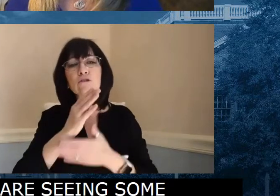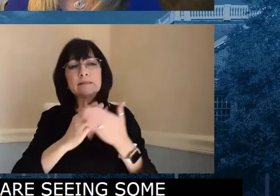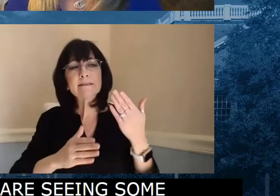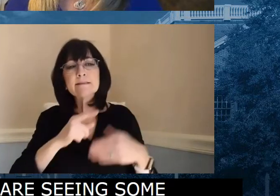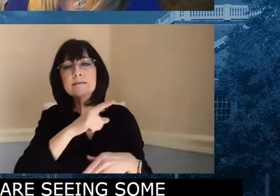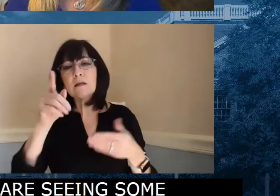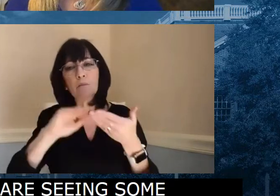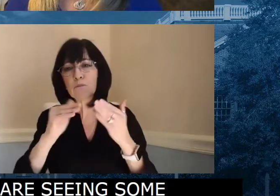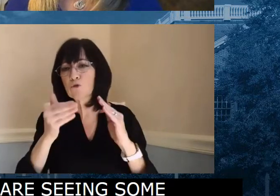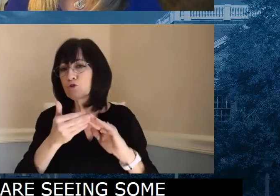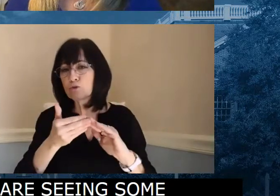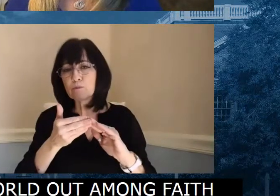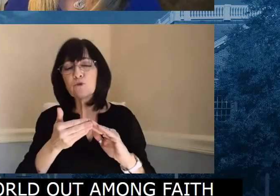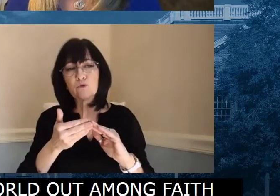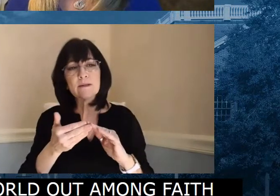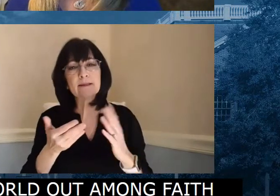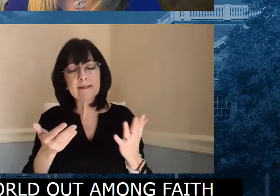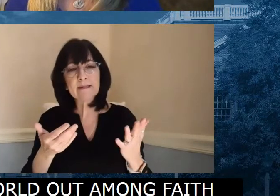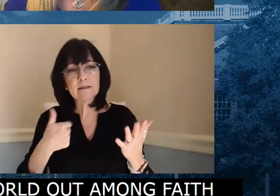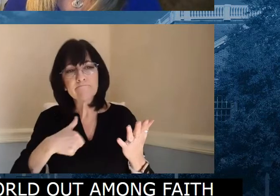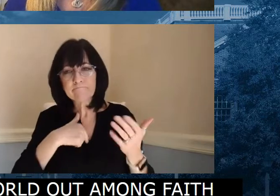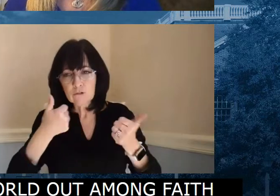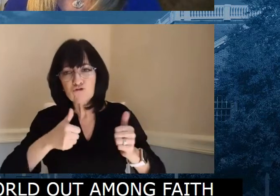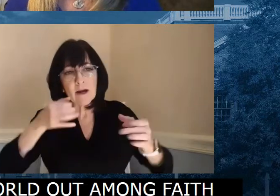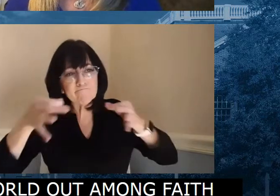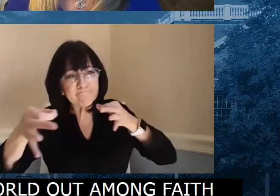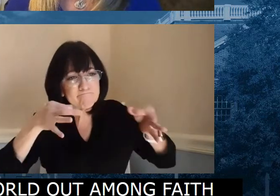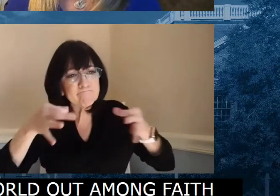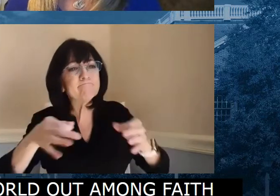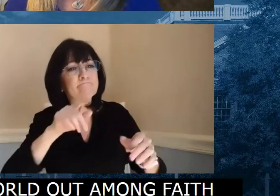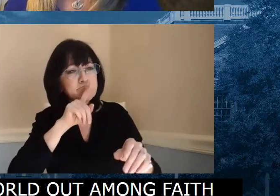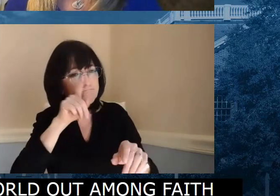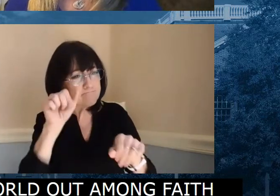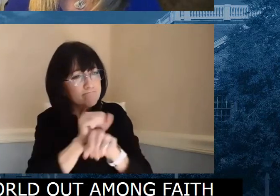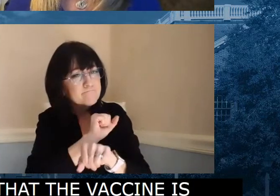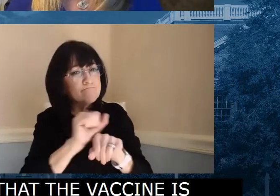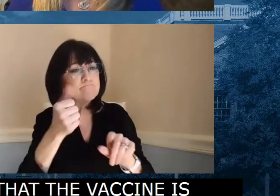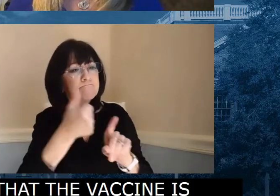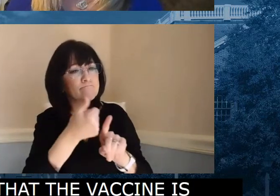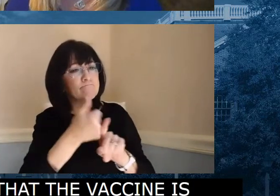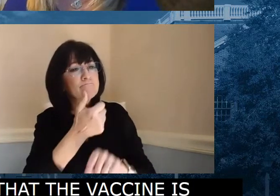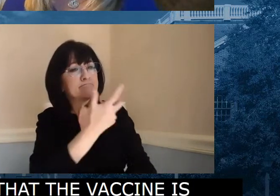and necessary. Those efforts include not just vaccinating